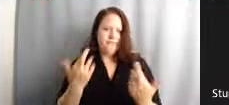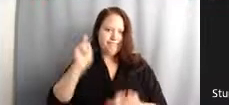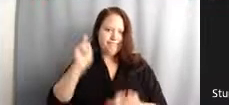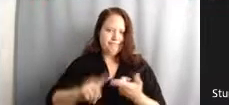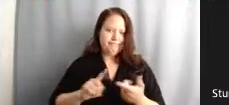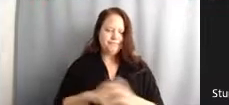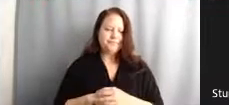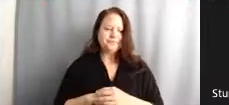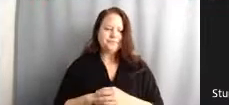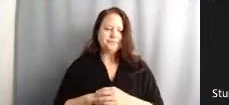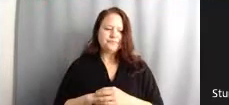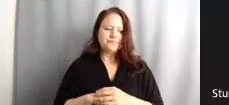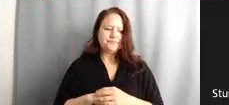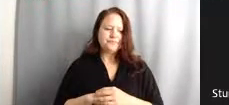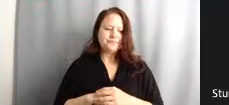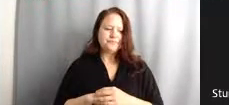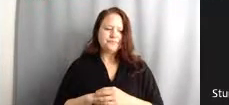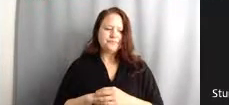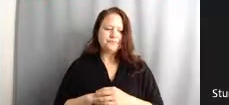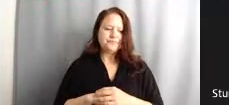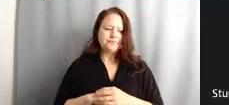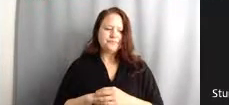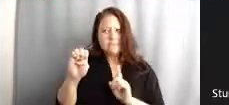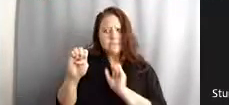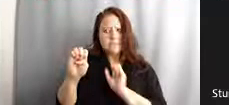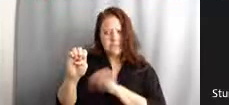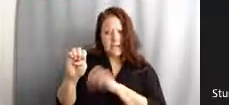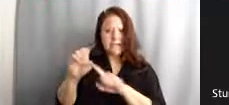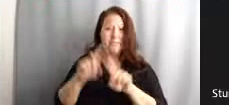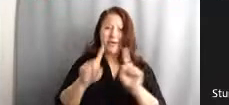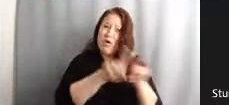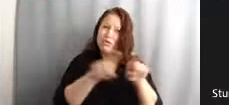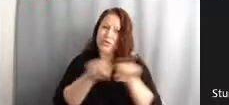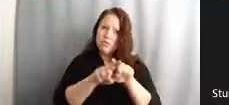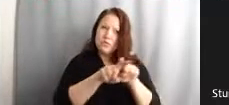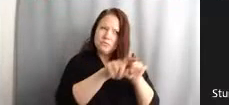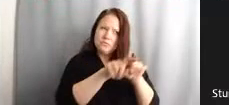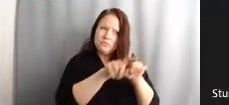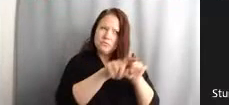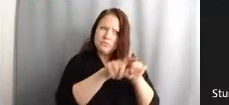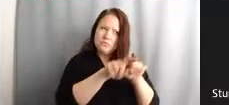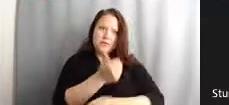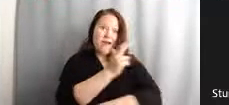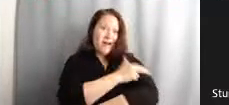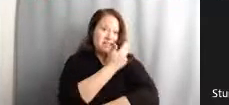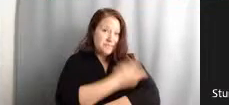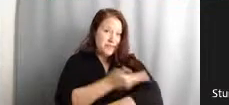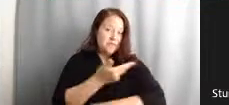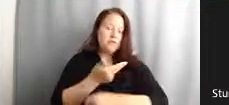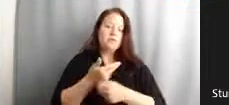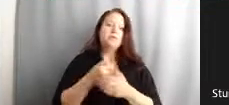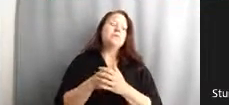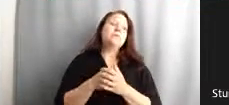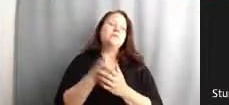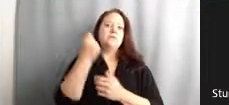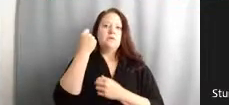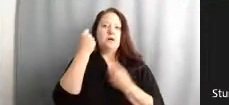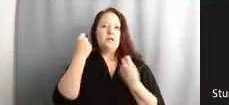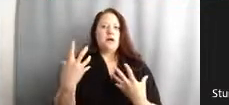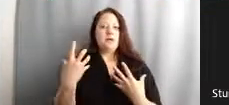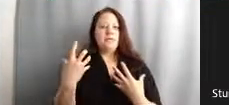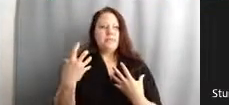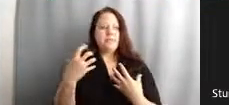just about the cases. We are closely tracking the hospital situation. A lot of states to our south